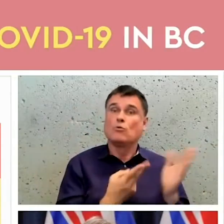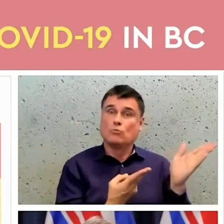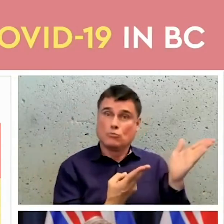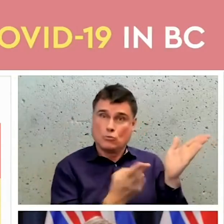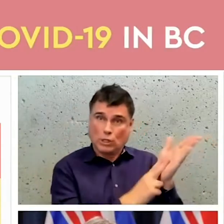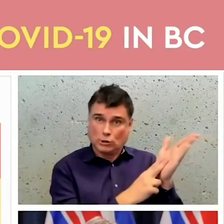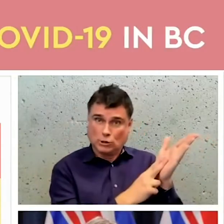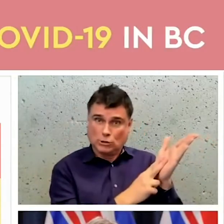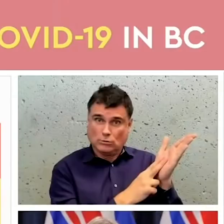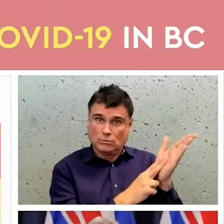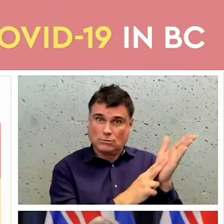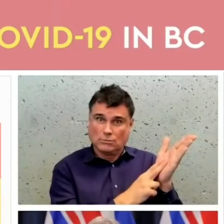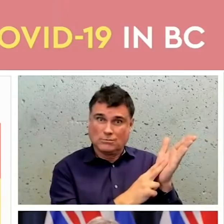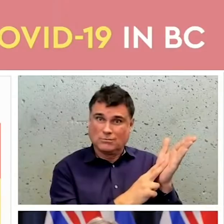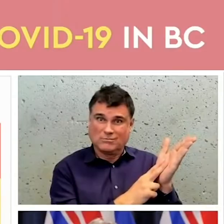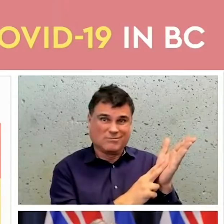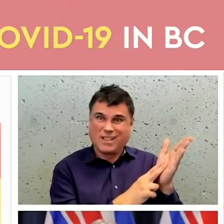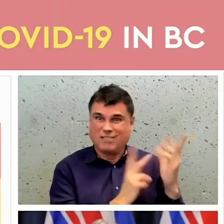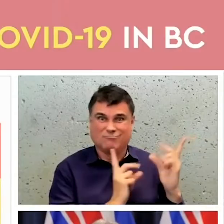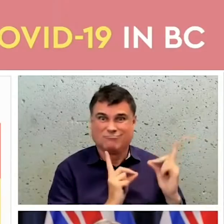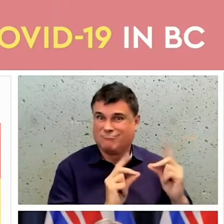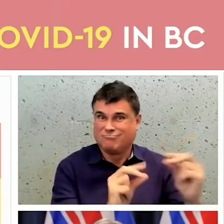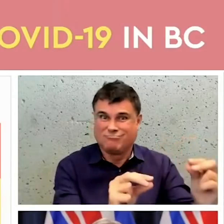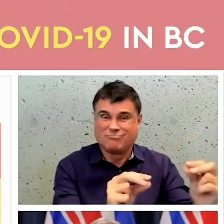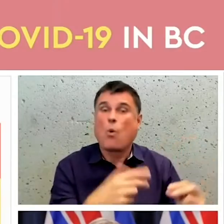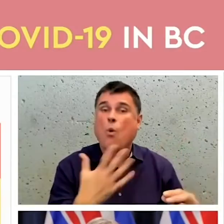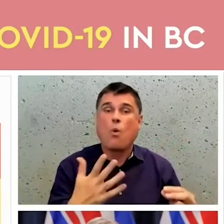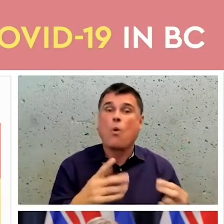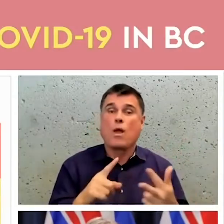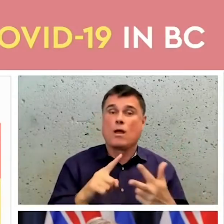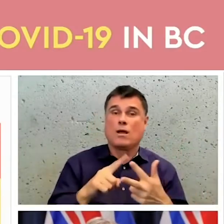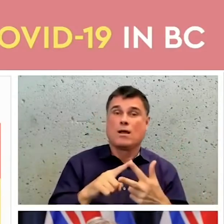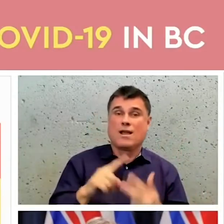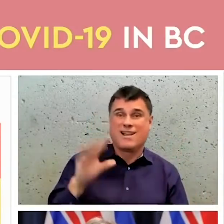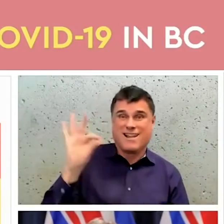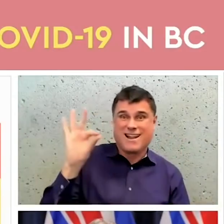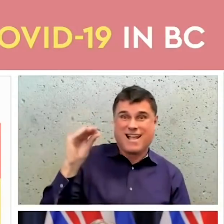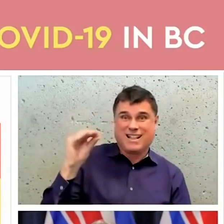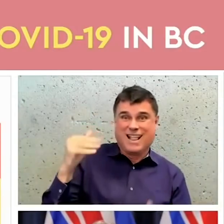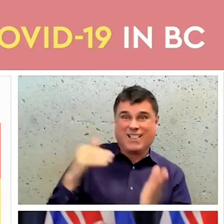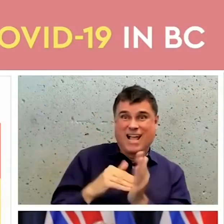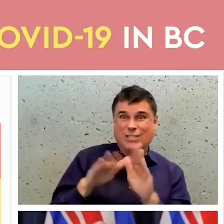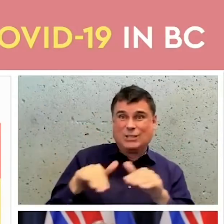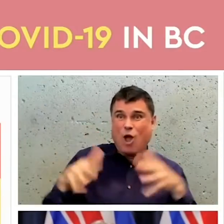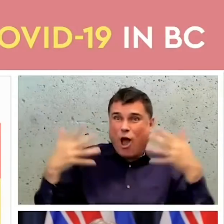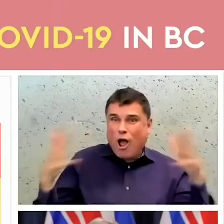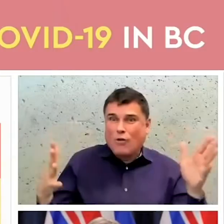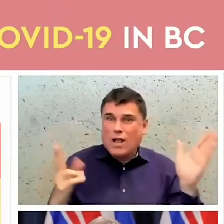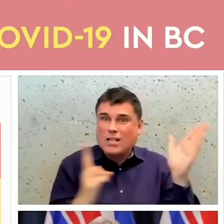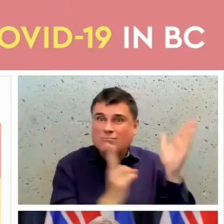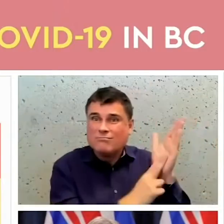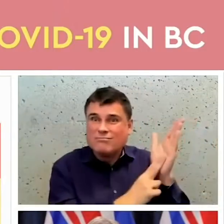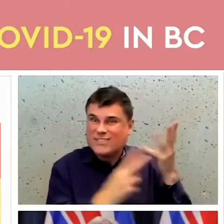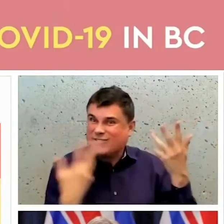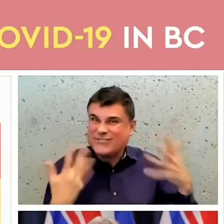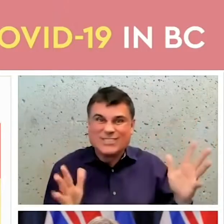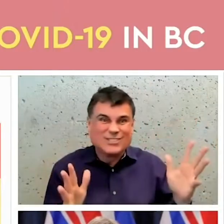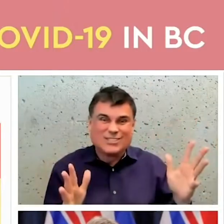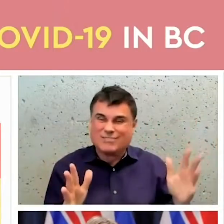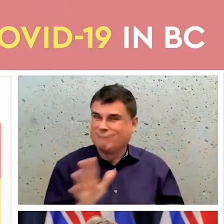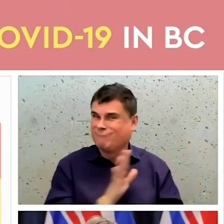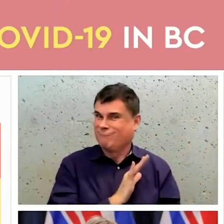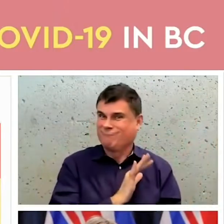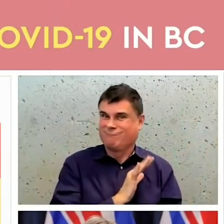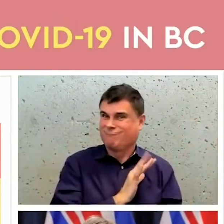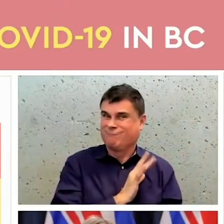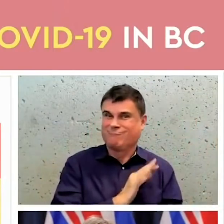well underway. We have over 90,000 children in this 350,000 cohort registered. Step 2 is they